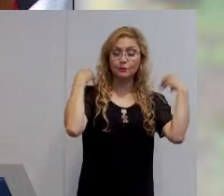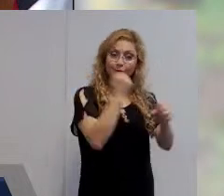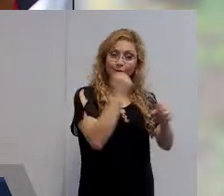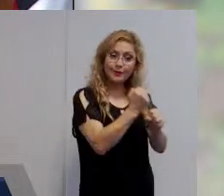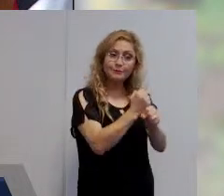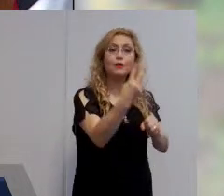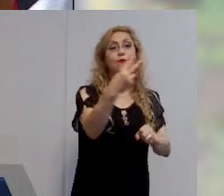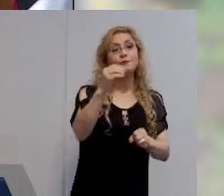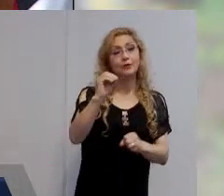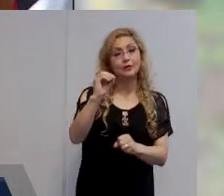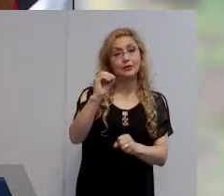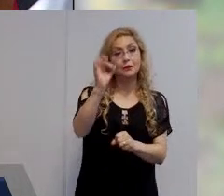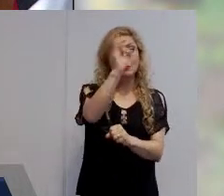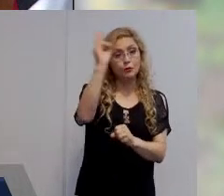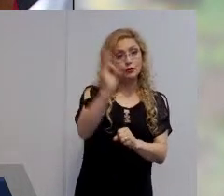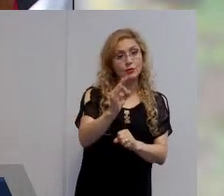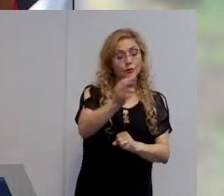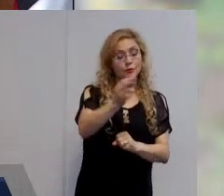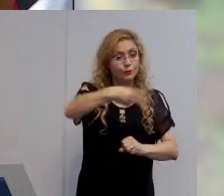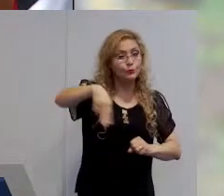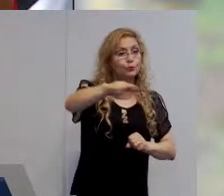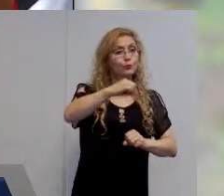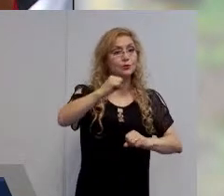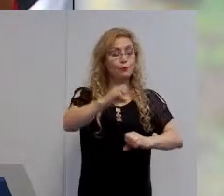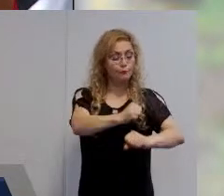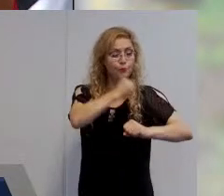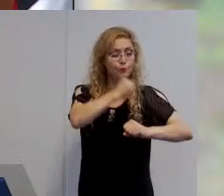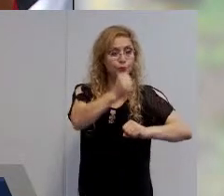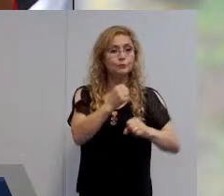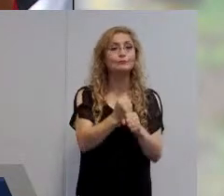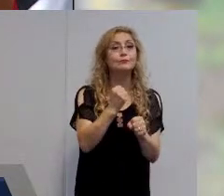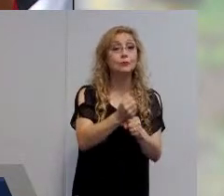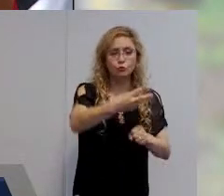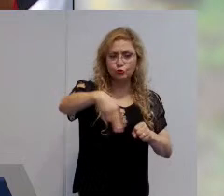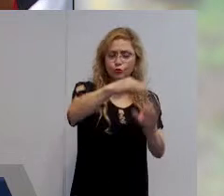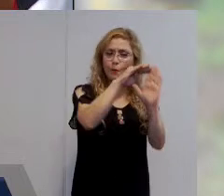Our plan to improve our family farming initiative for